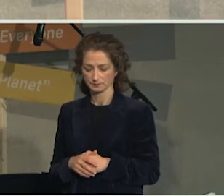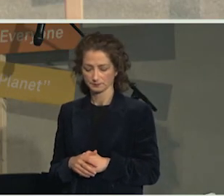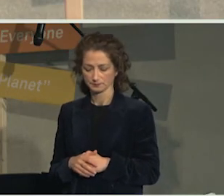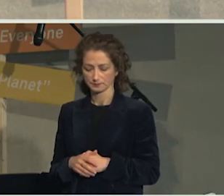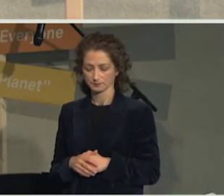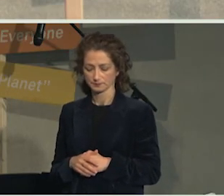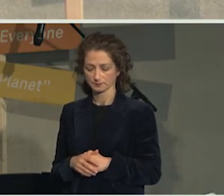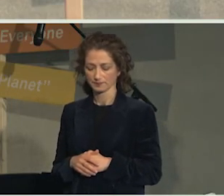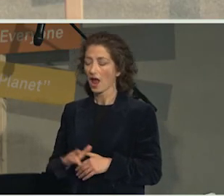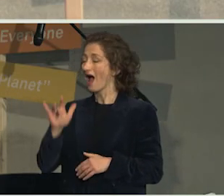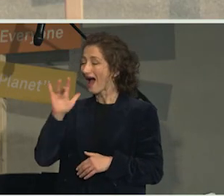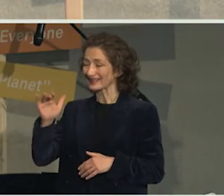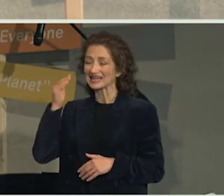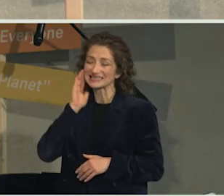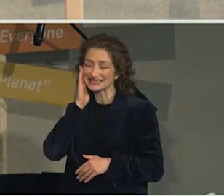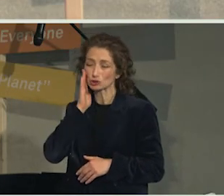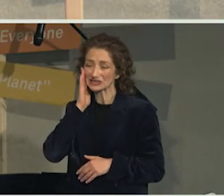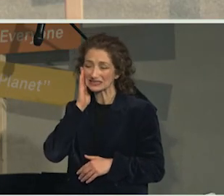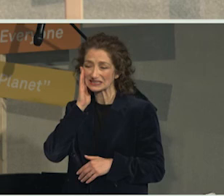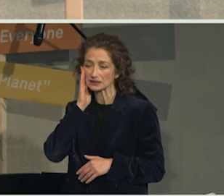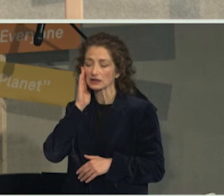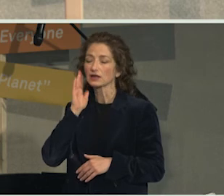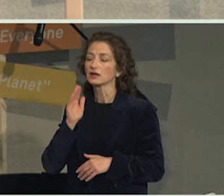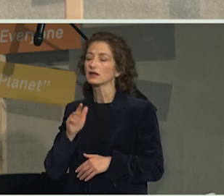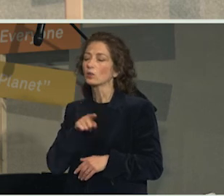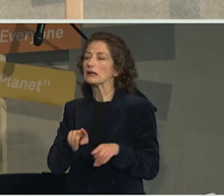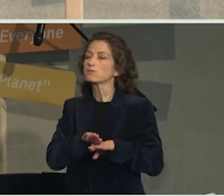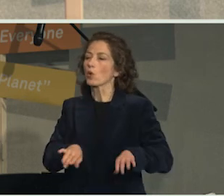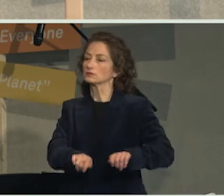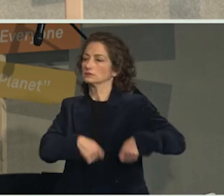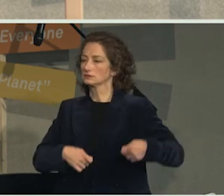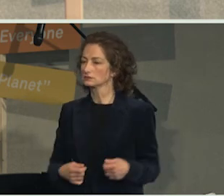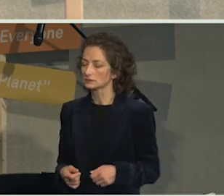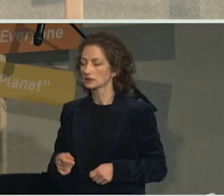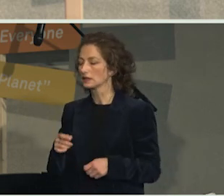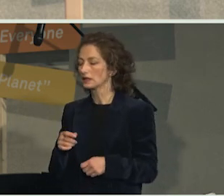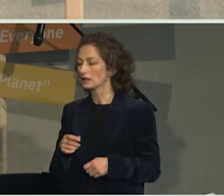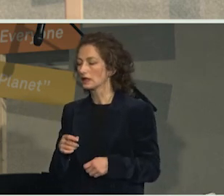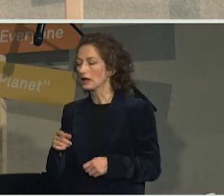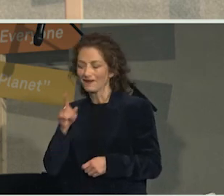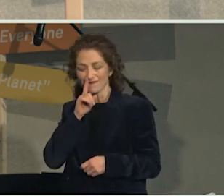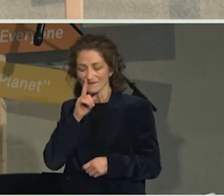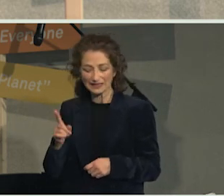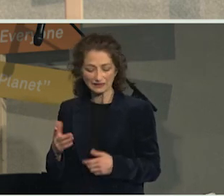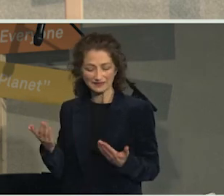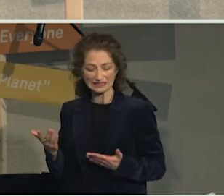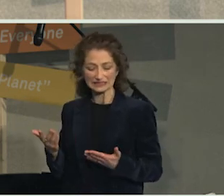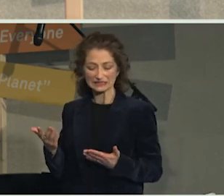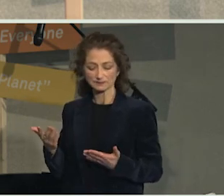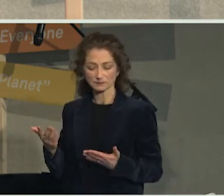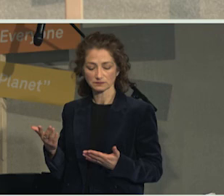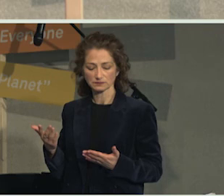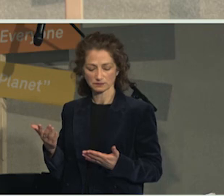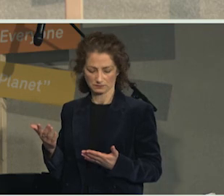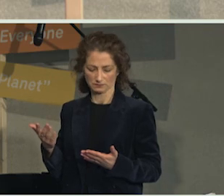anti-racism is delegitimized by assuming that the fiction of race extends to the reality of racism. As